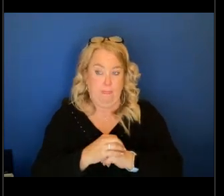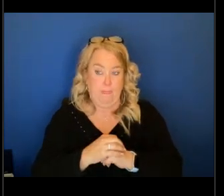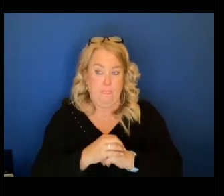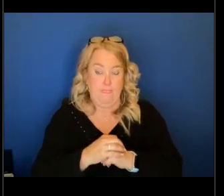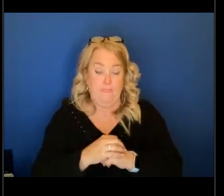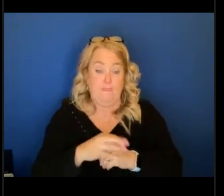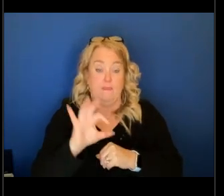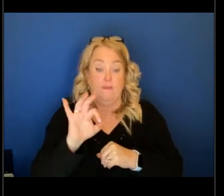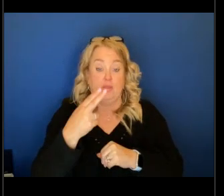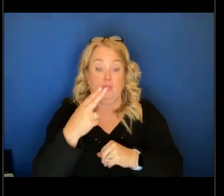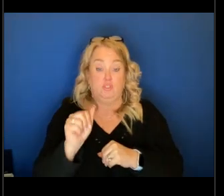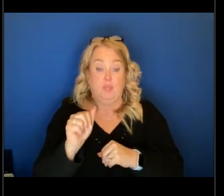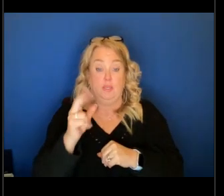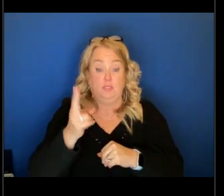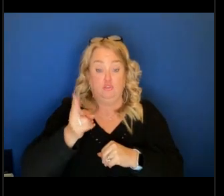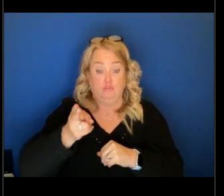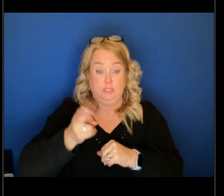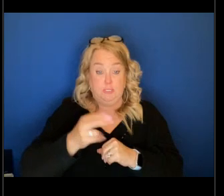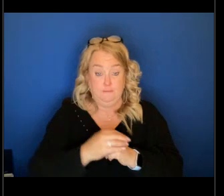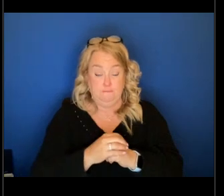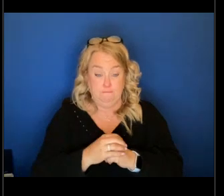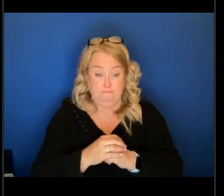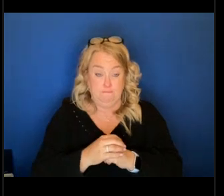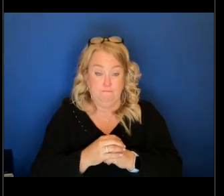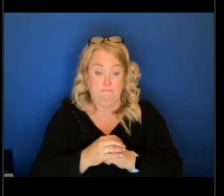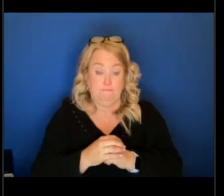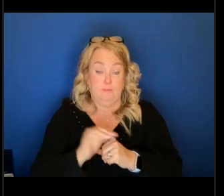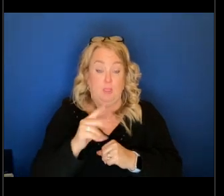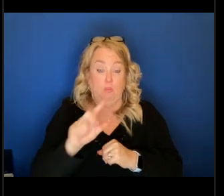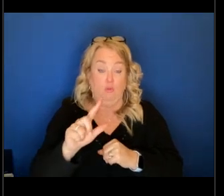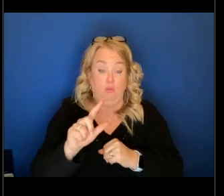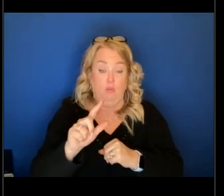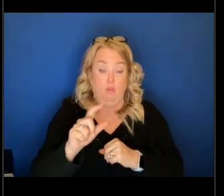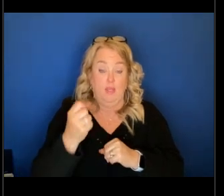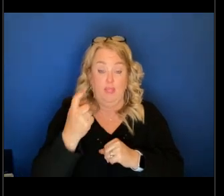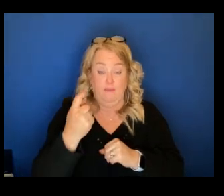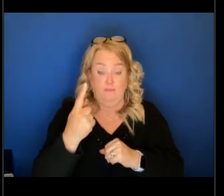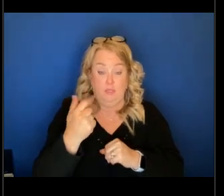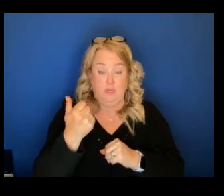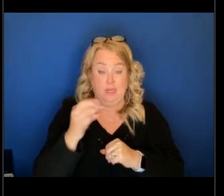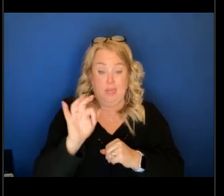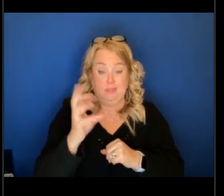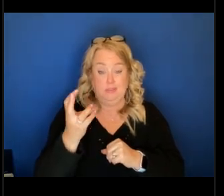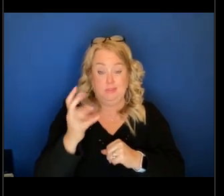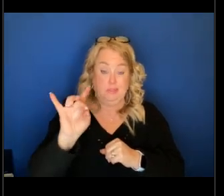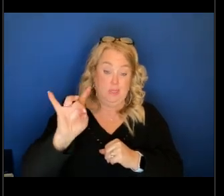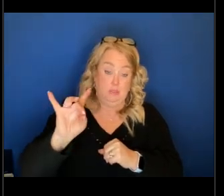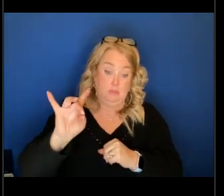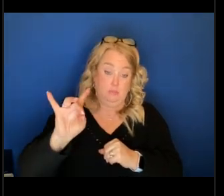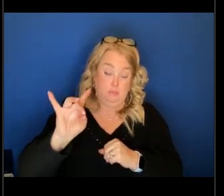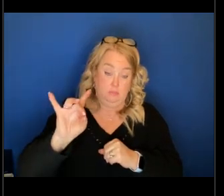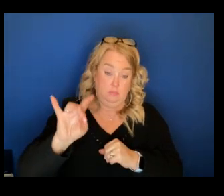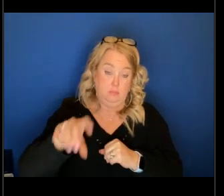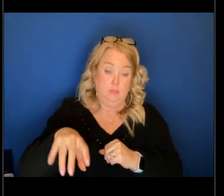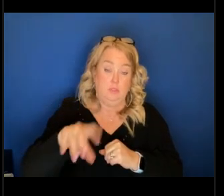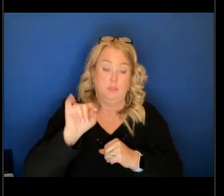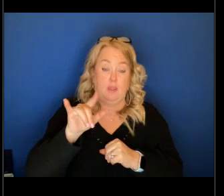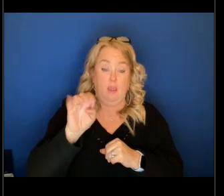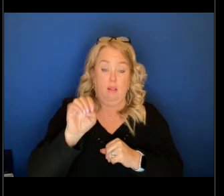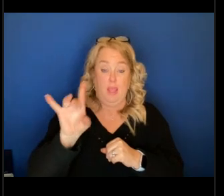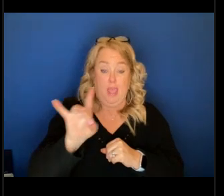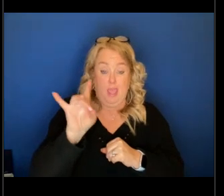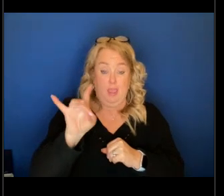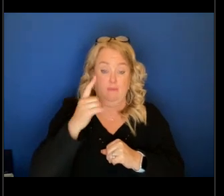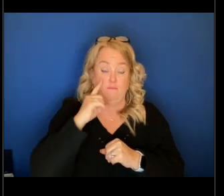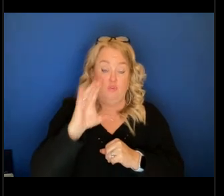Fair Housing Act history. On April the 11th in 1968, Title 8 of the